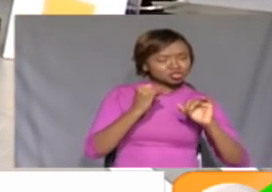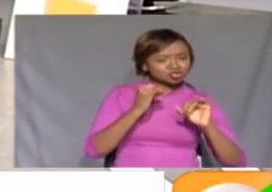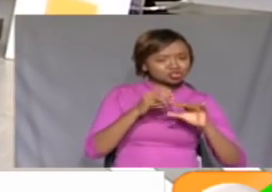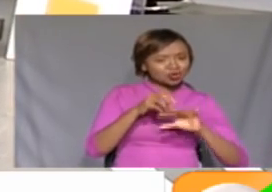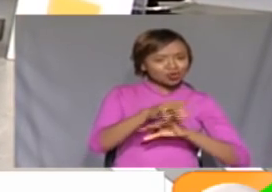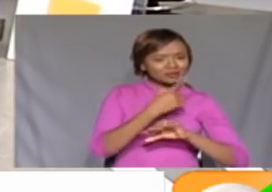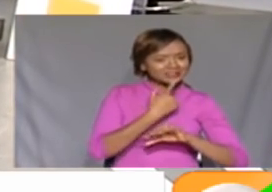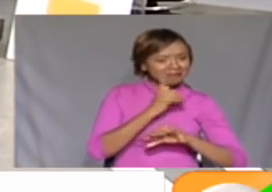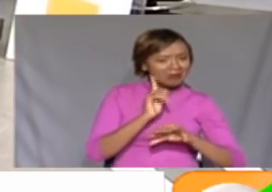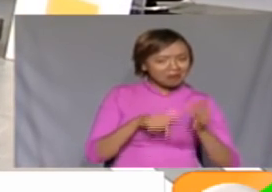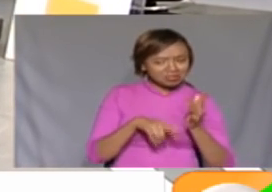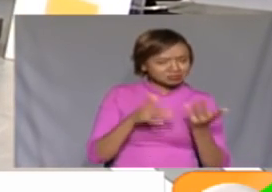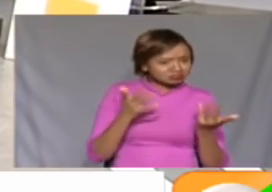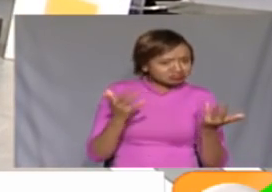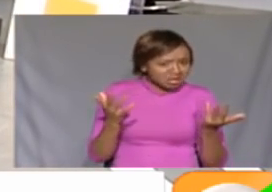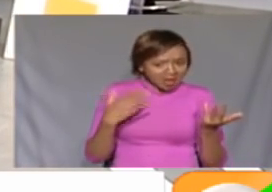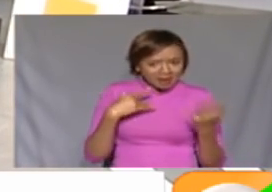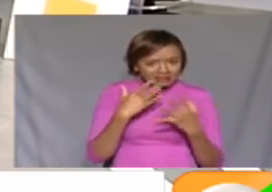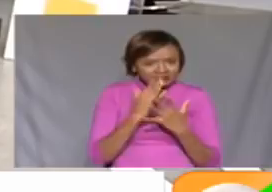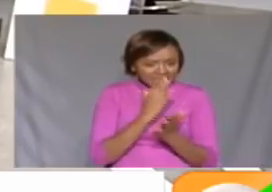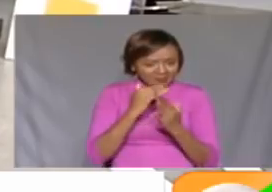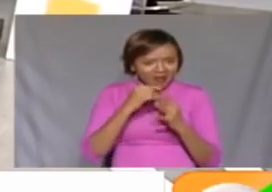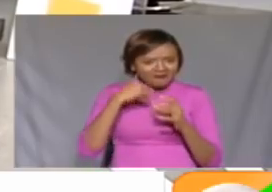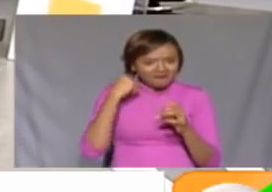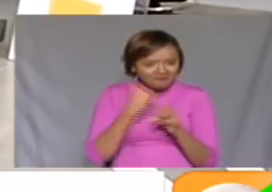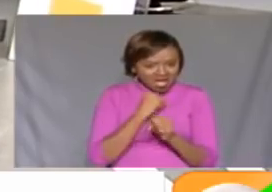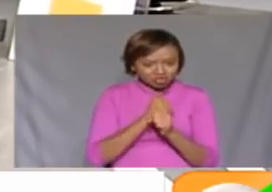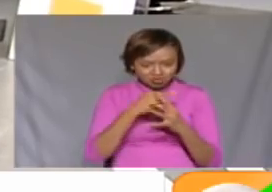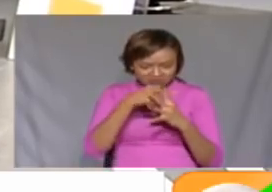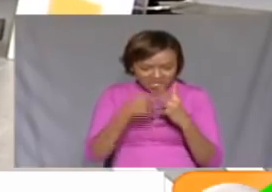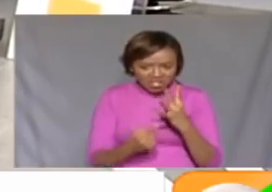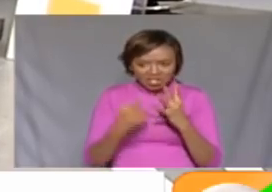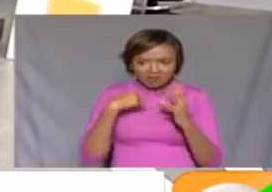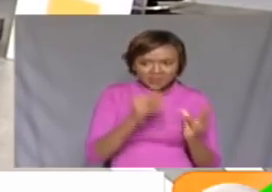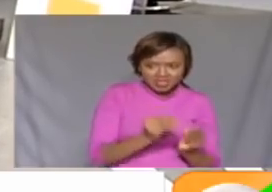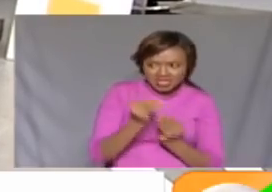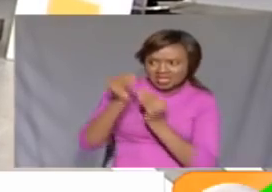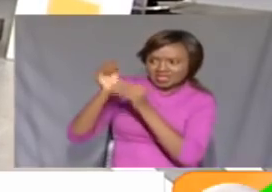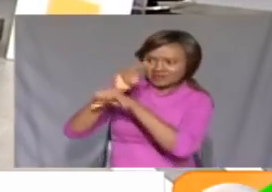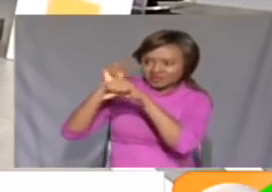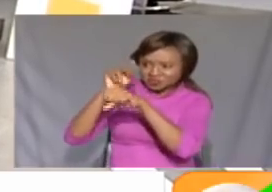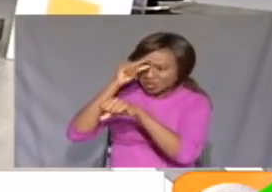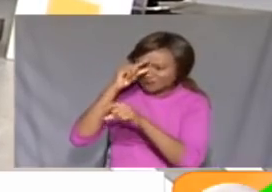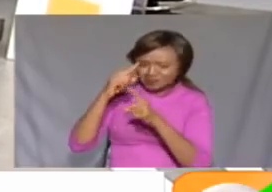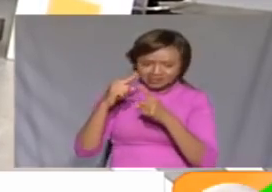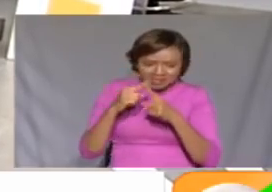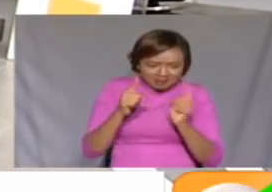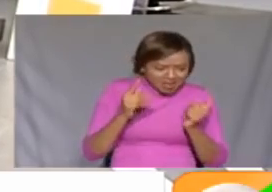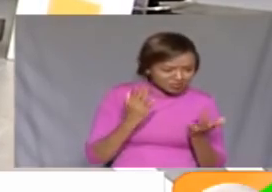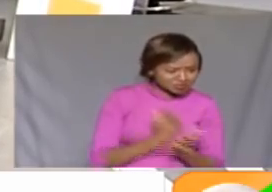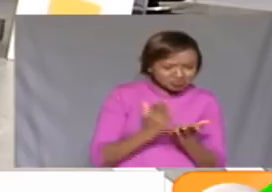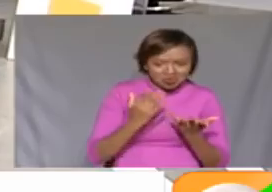some people around the president who are frustrating me. I want to pull out of this thing. As a matter of fact, I didn't even know what I